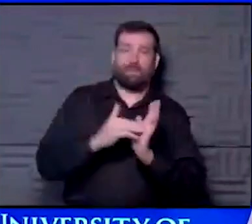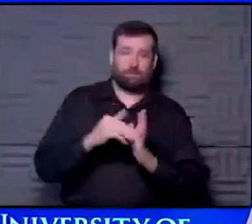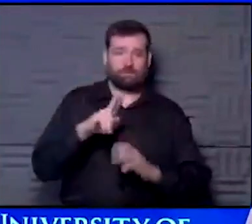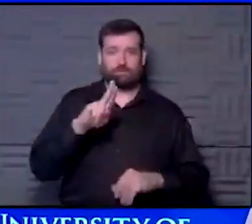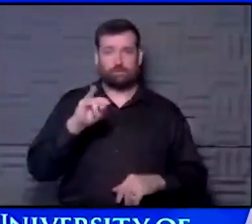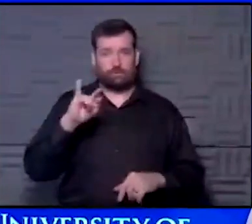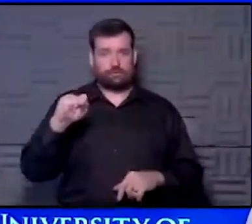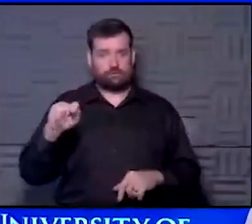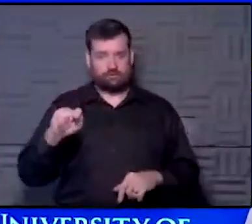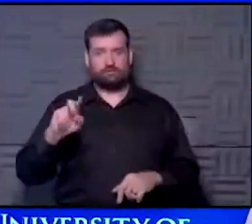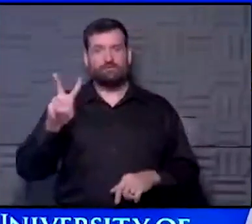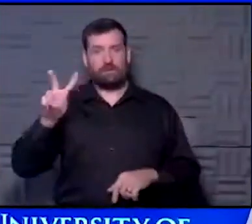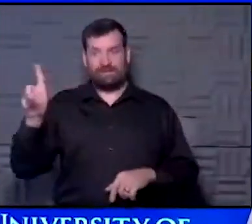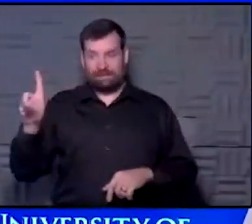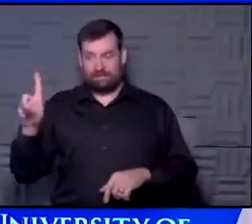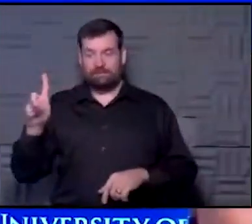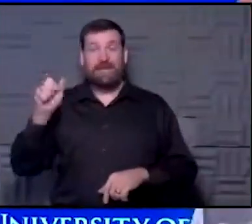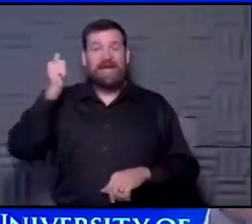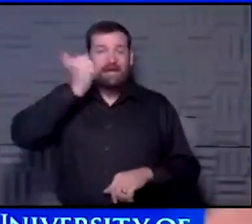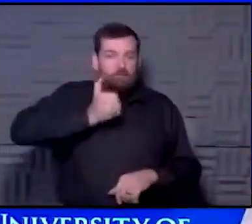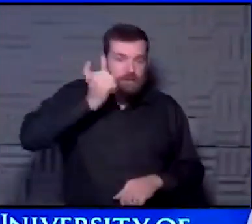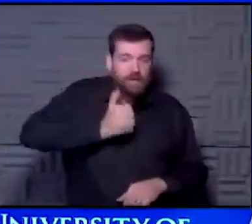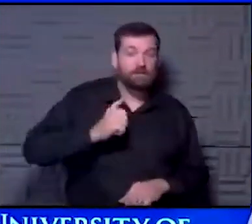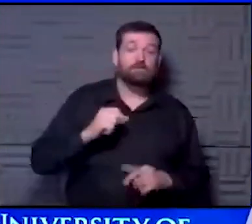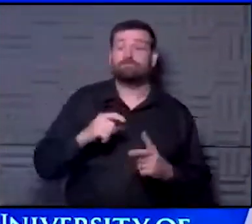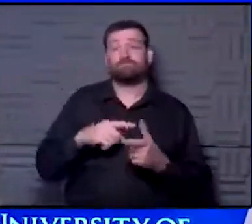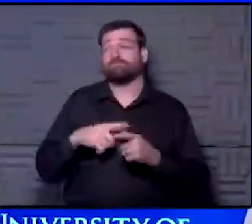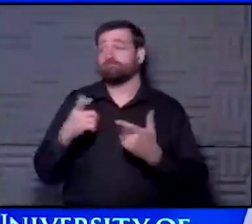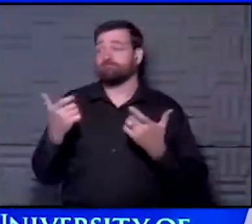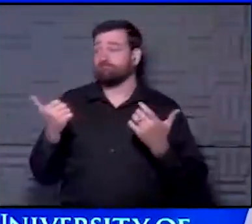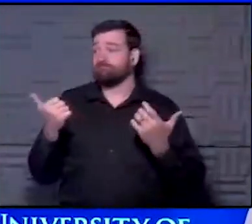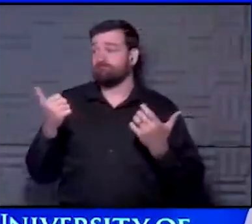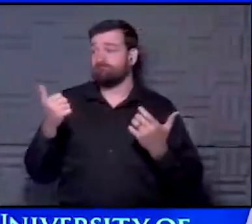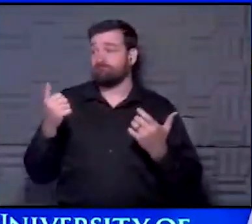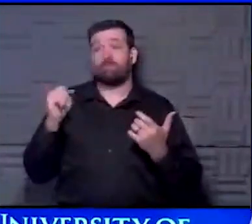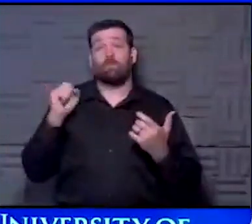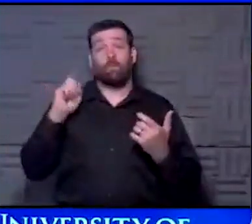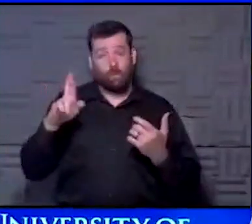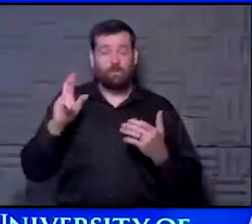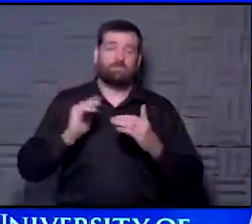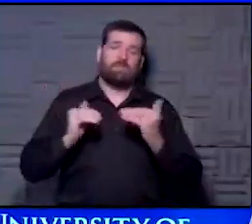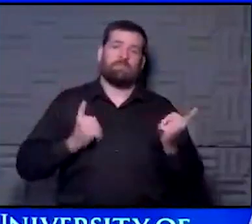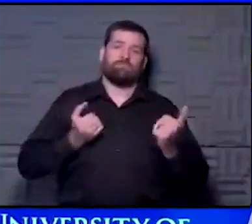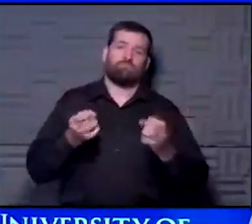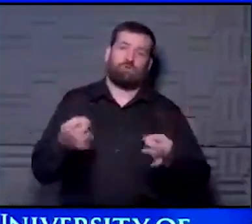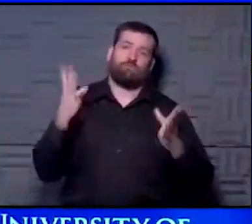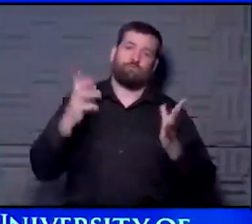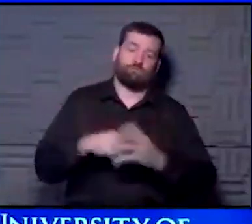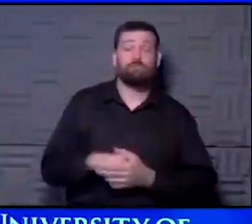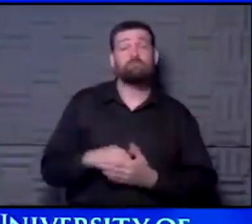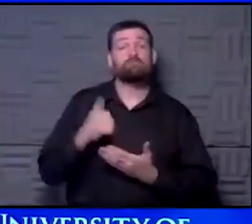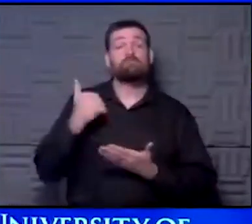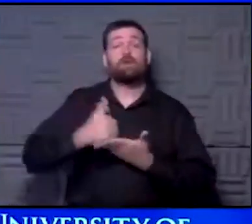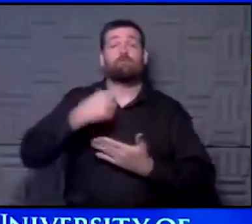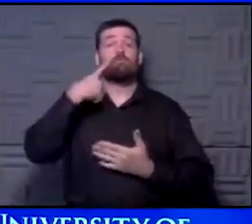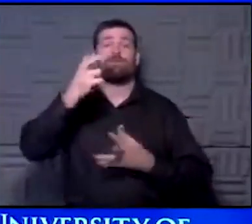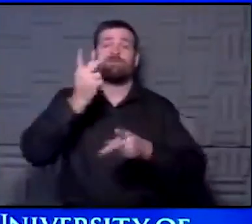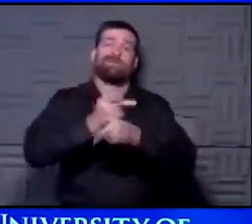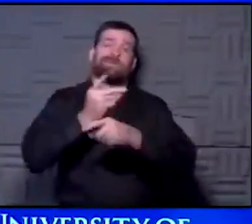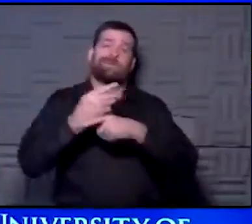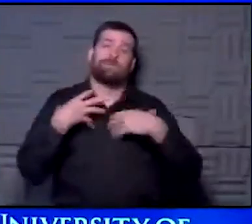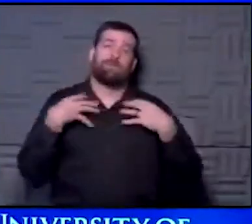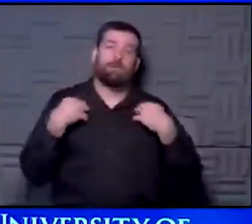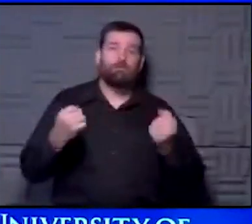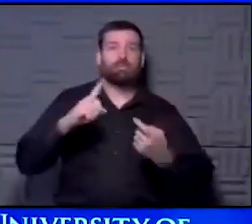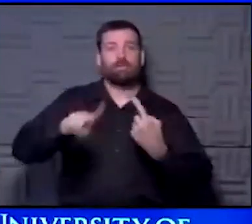my vitamin D level's terrible. And so I take my 2,000 units of vitamin D a day. And we do those things to help keep ourselves healthier